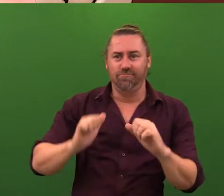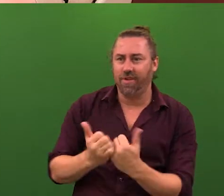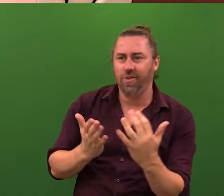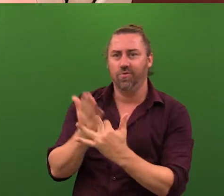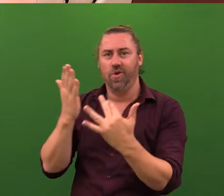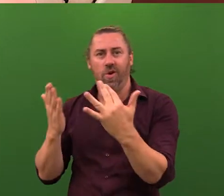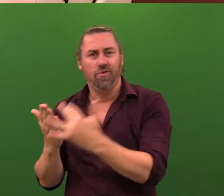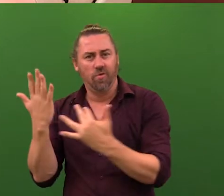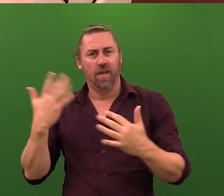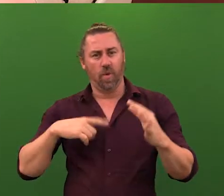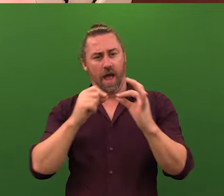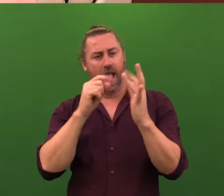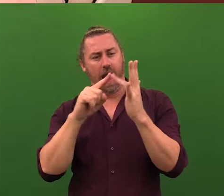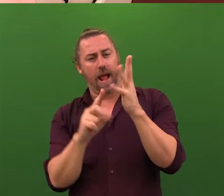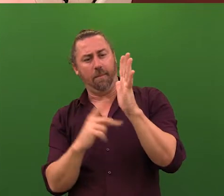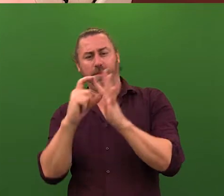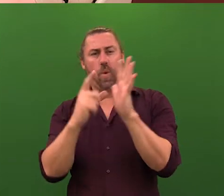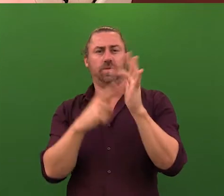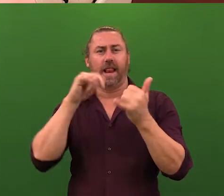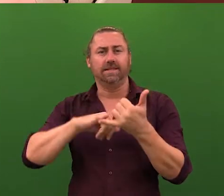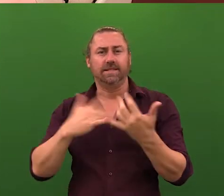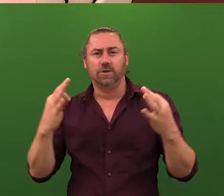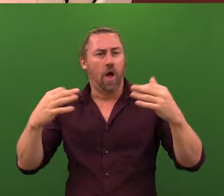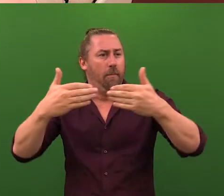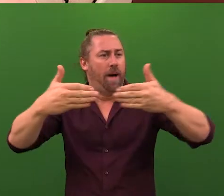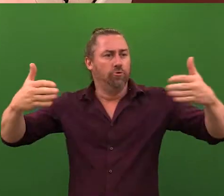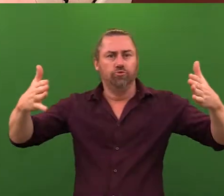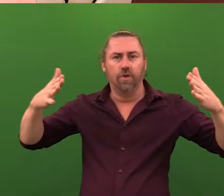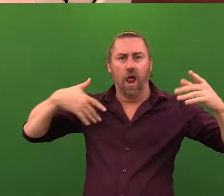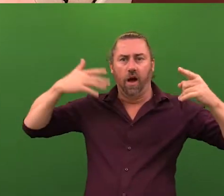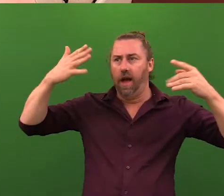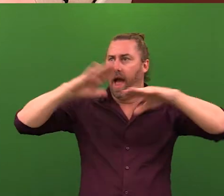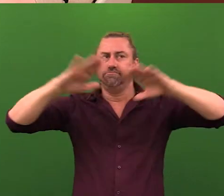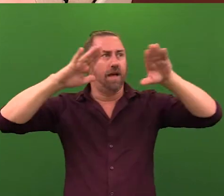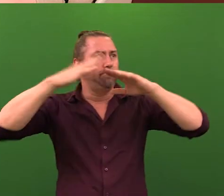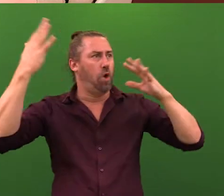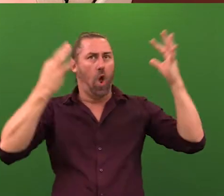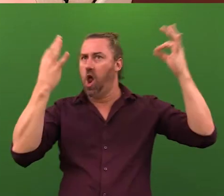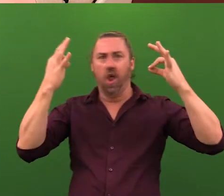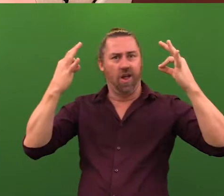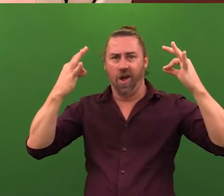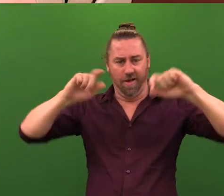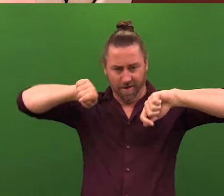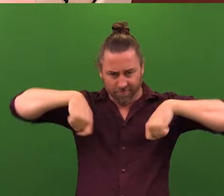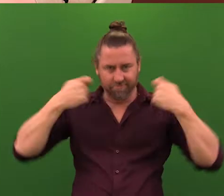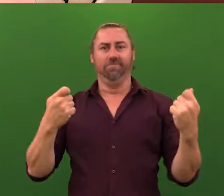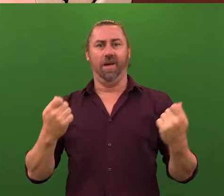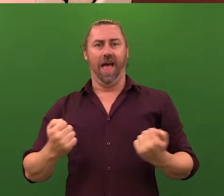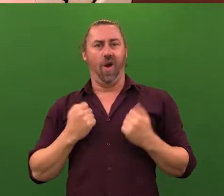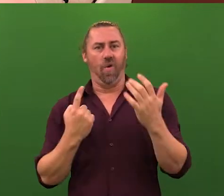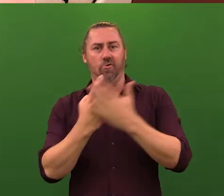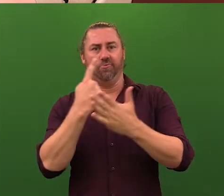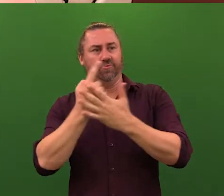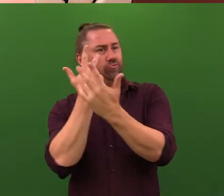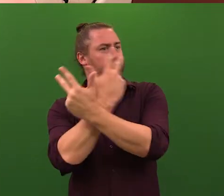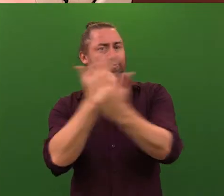talking about, we have no restraints now, no boundaries, no borders. We are telling our own stories, and we